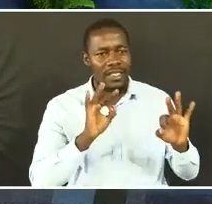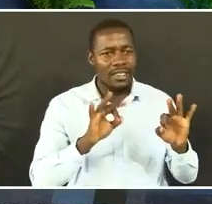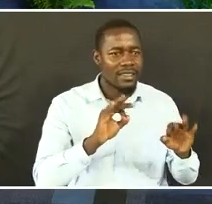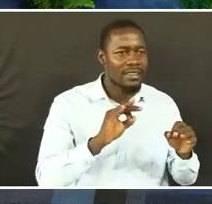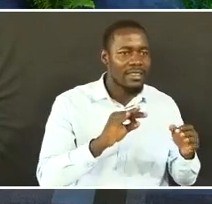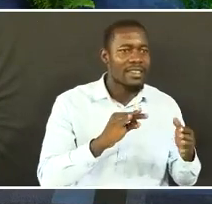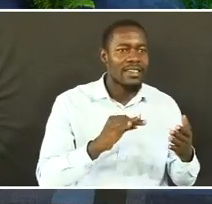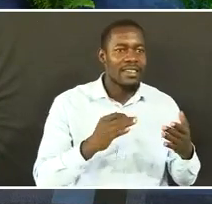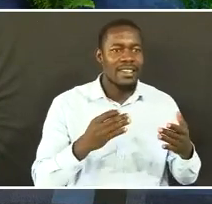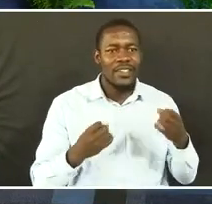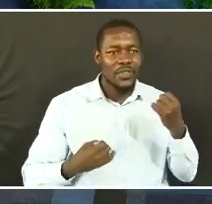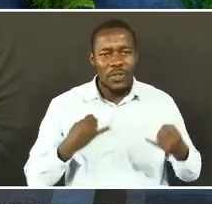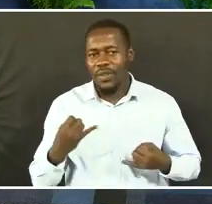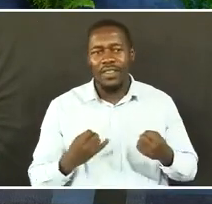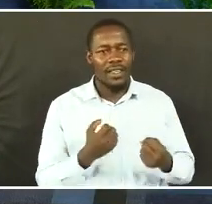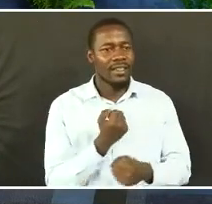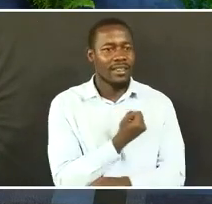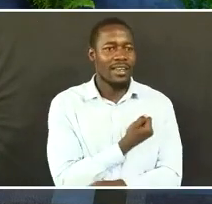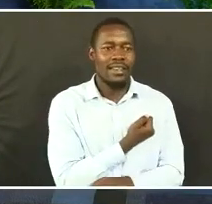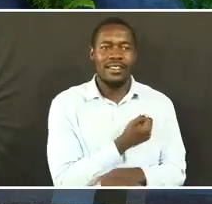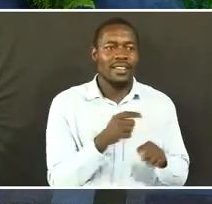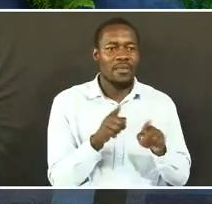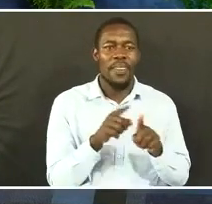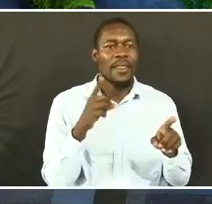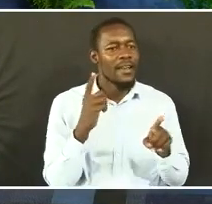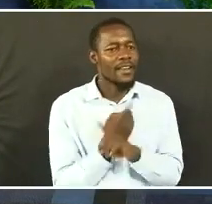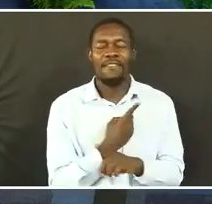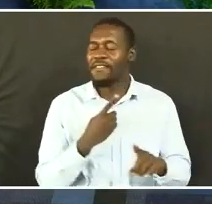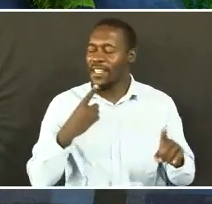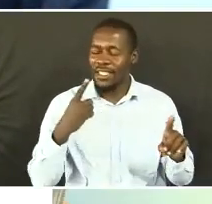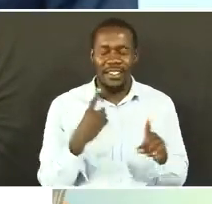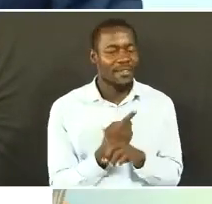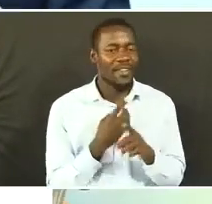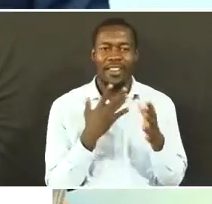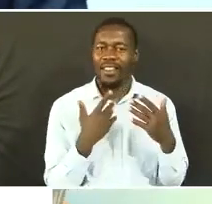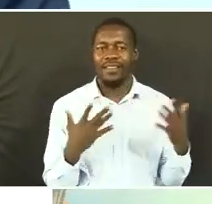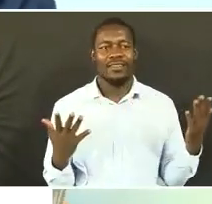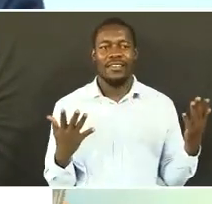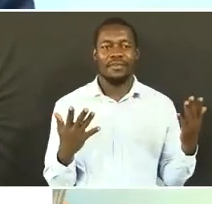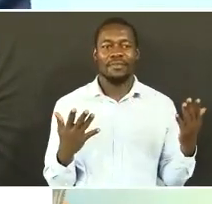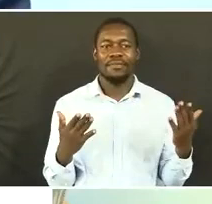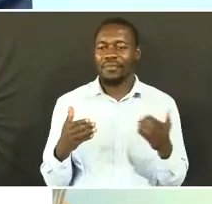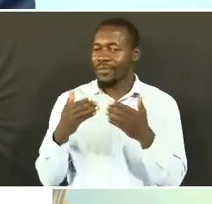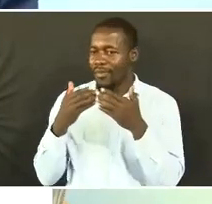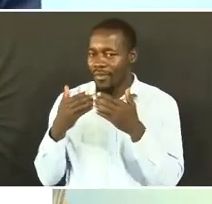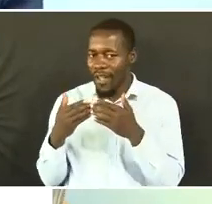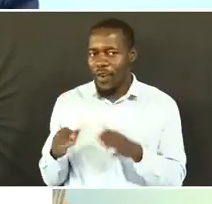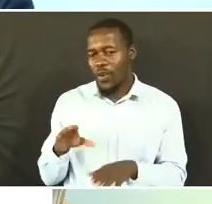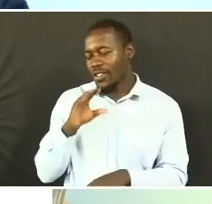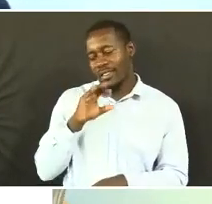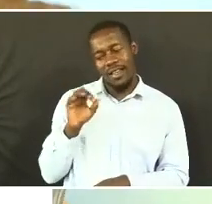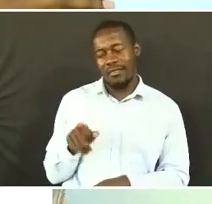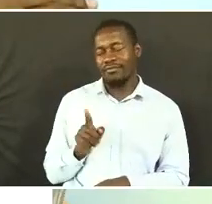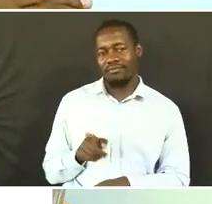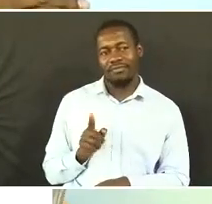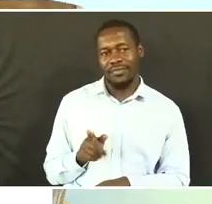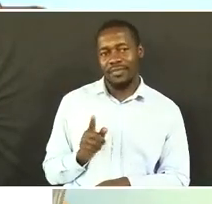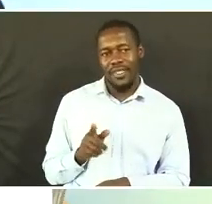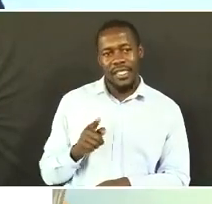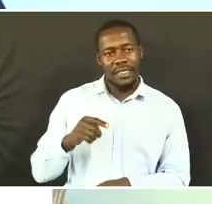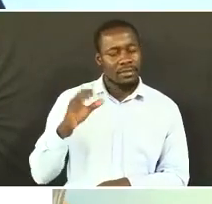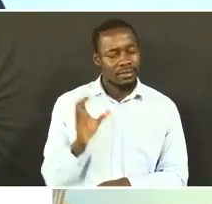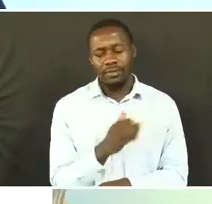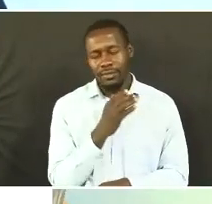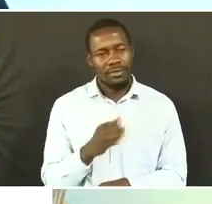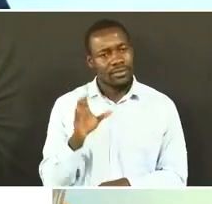and unwelcome dream any thoughts of eternal realities. He was the life of the party. Alcohol flowed at